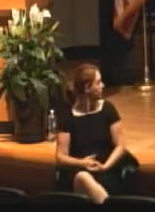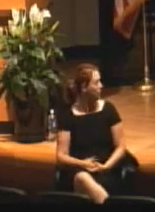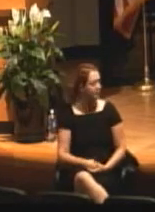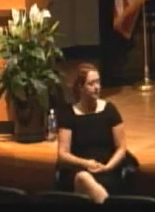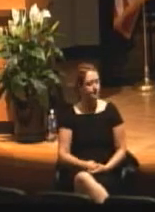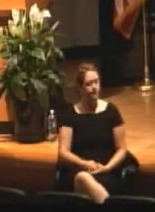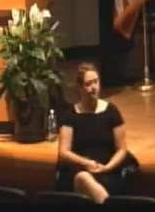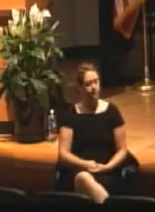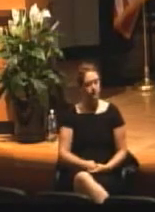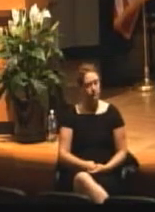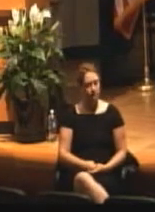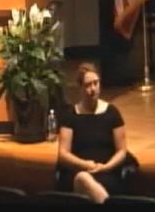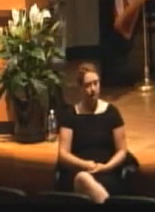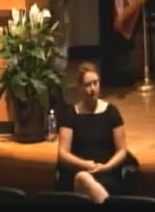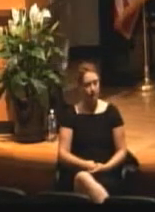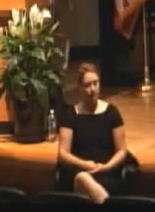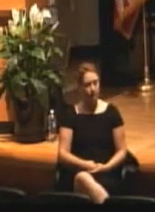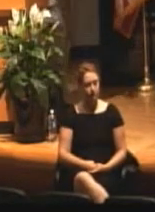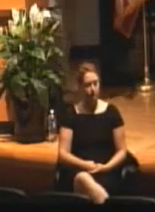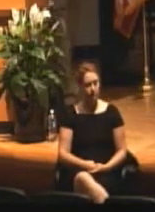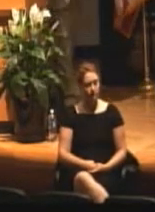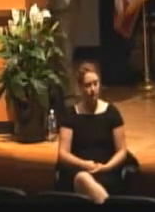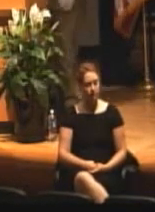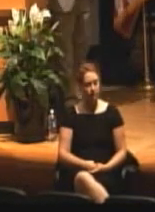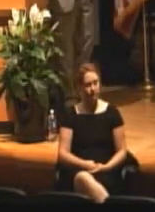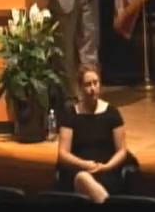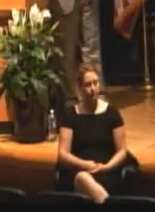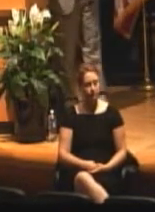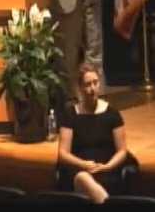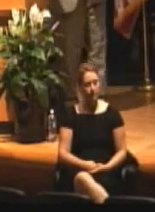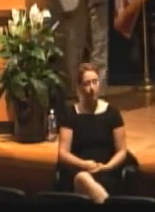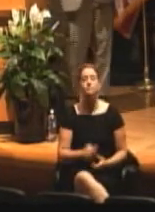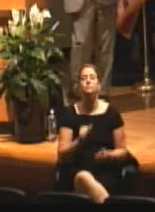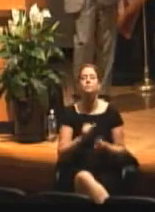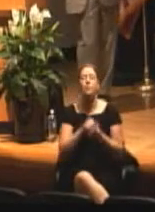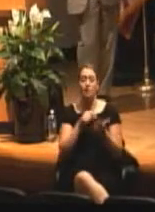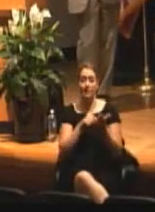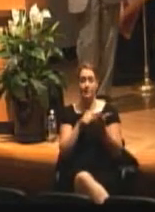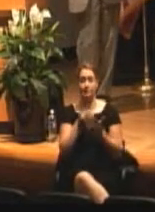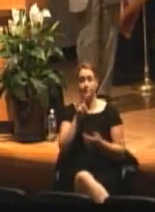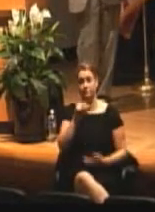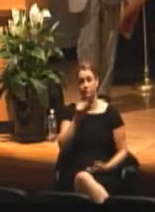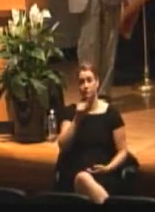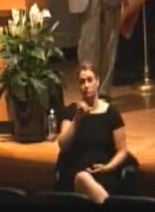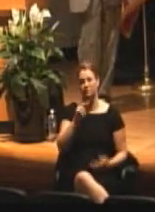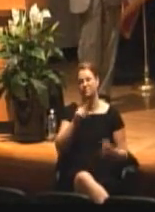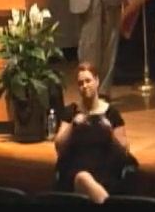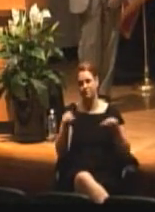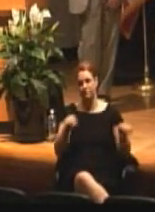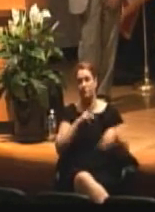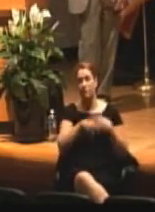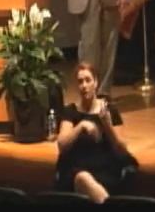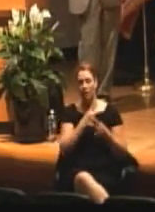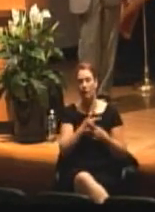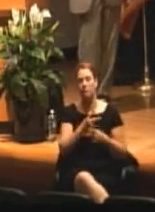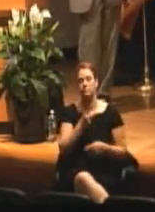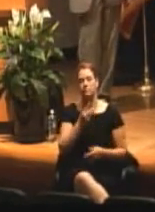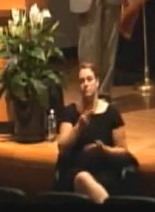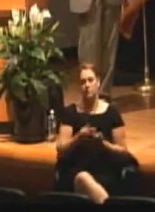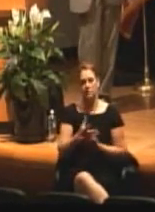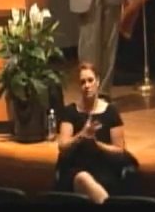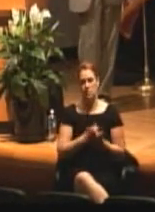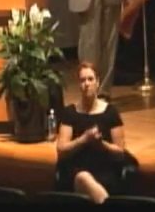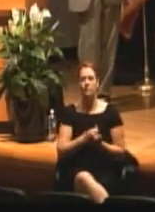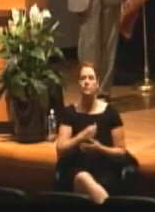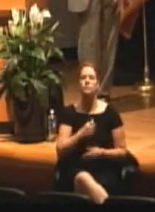With income on that debt ratio, there's different types of income. Obviously, people are W-2'd, they're hourly, they're commission, they're